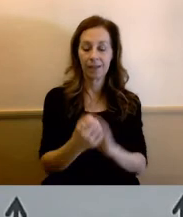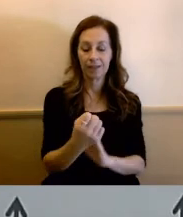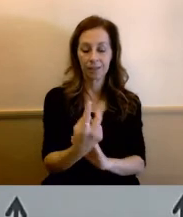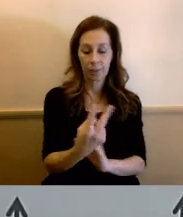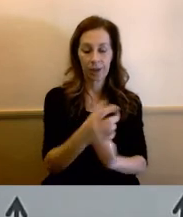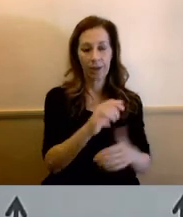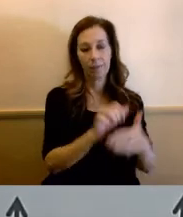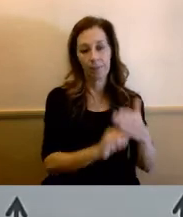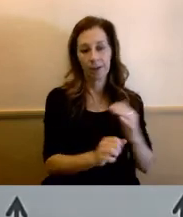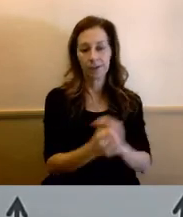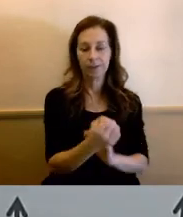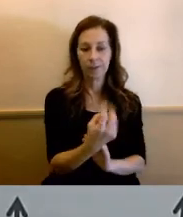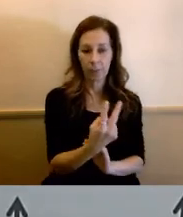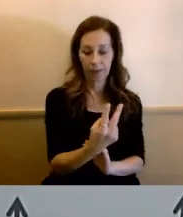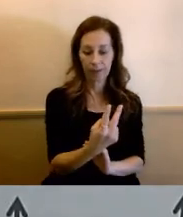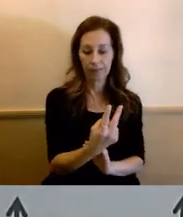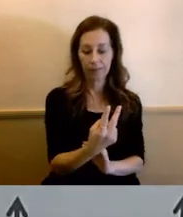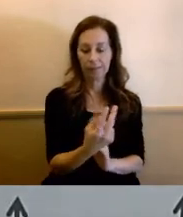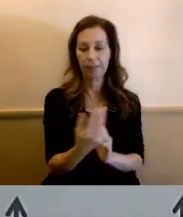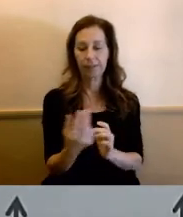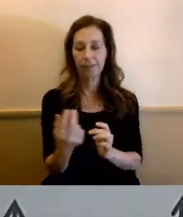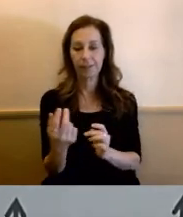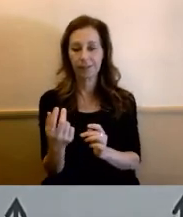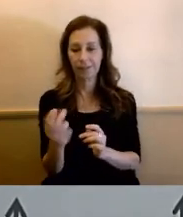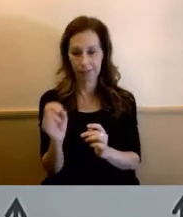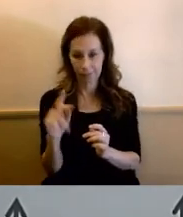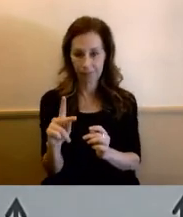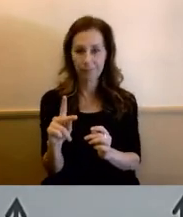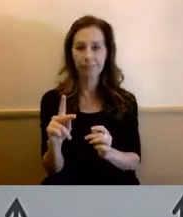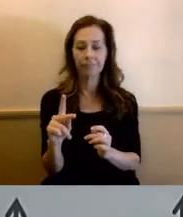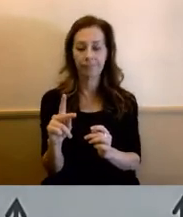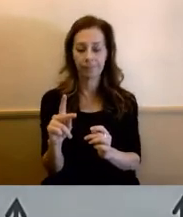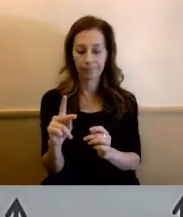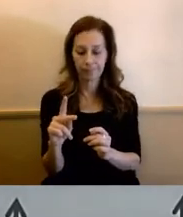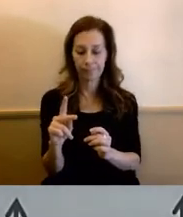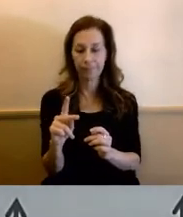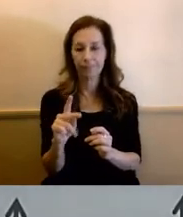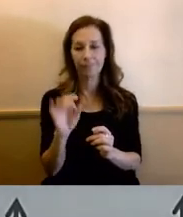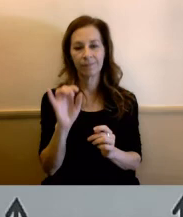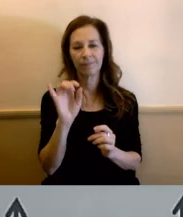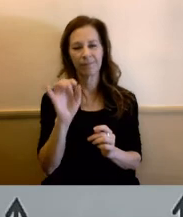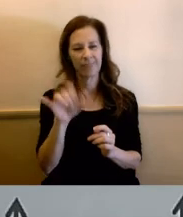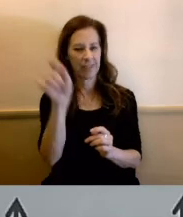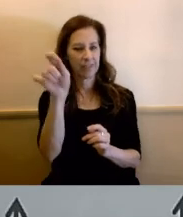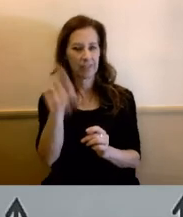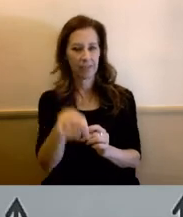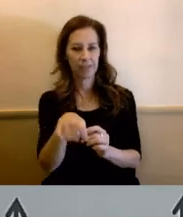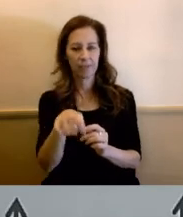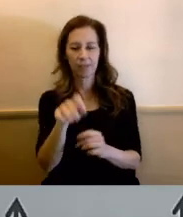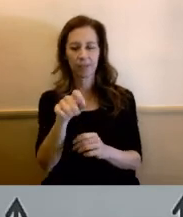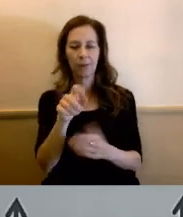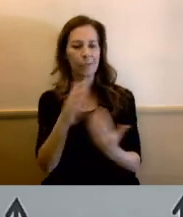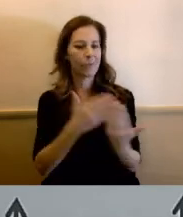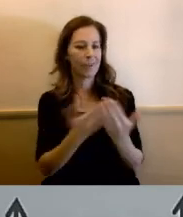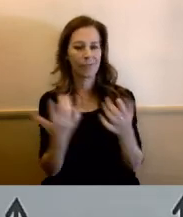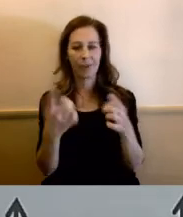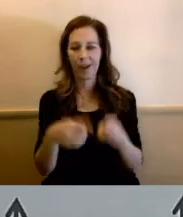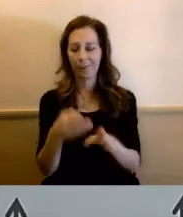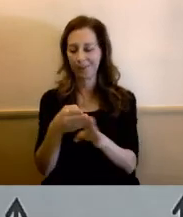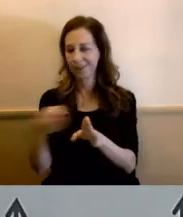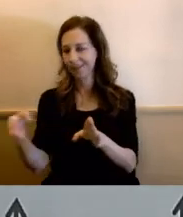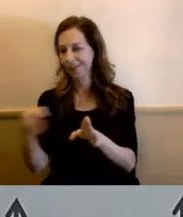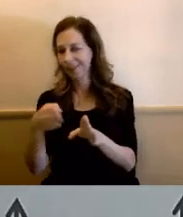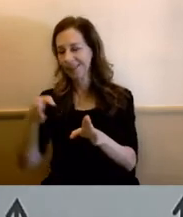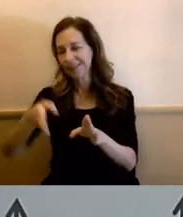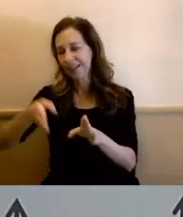12. Okay. So then that cancels. Remember, whatever you do to one side, you have to do to the